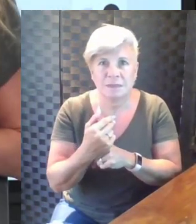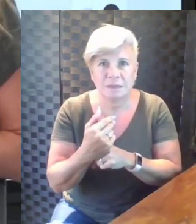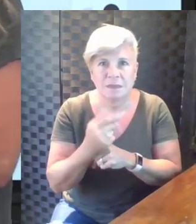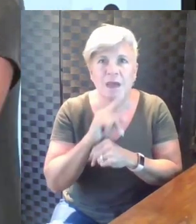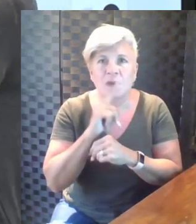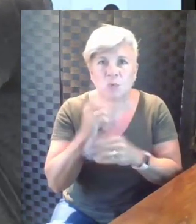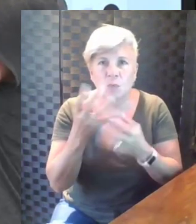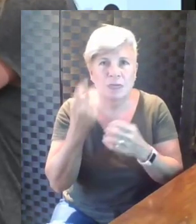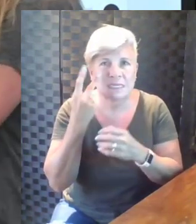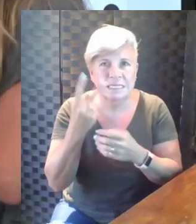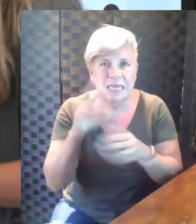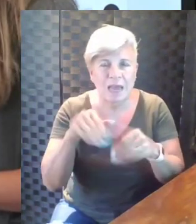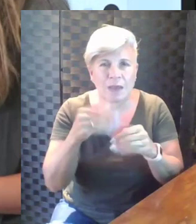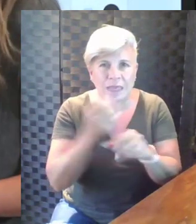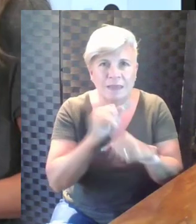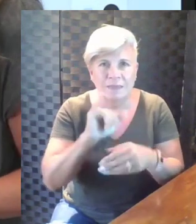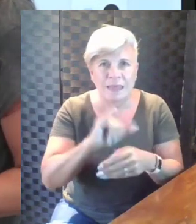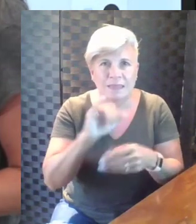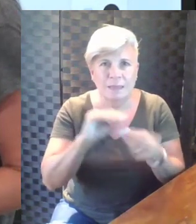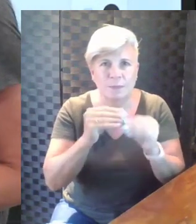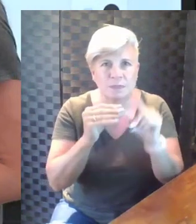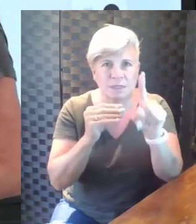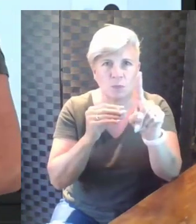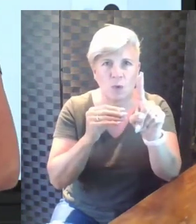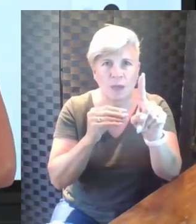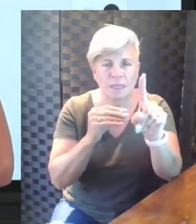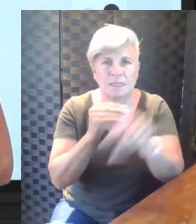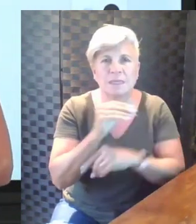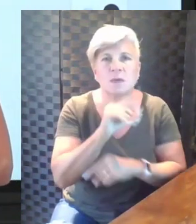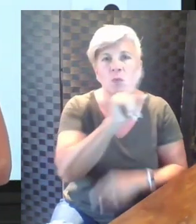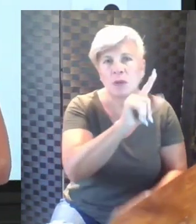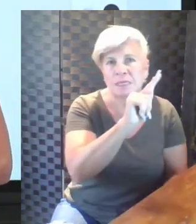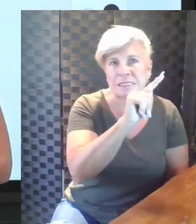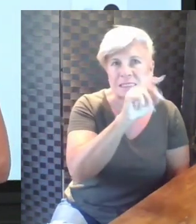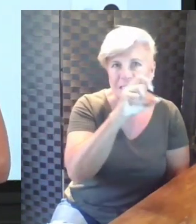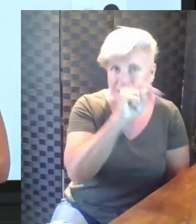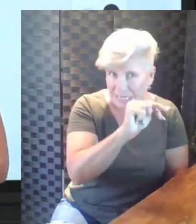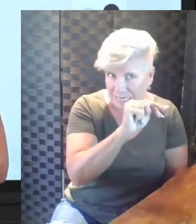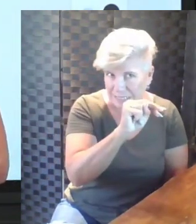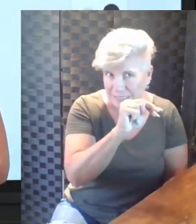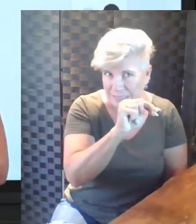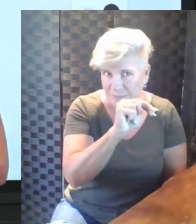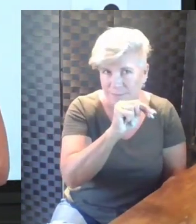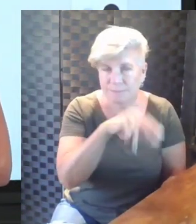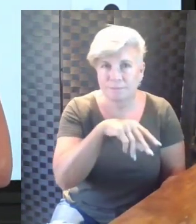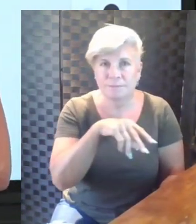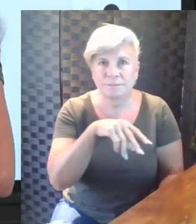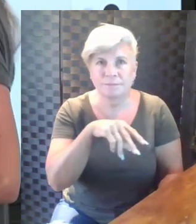I really want to see how I'm getting that number. So this is one group of 10.